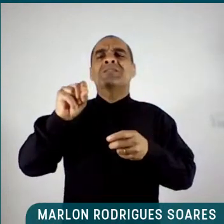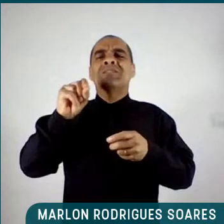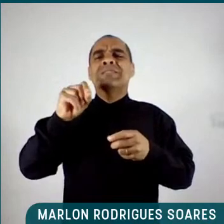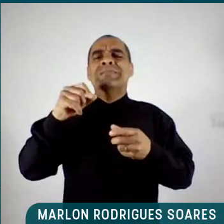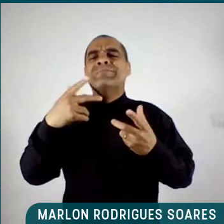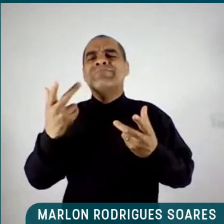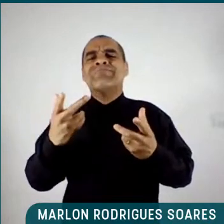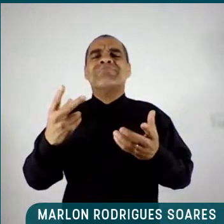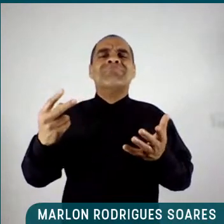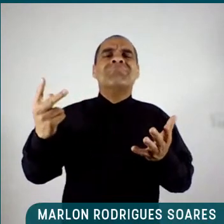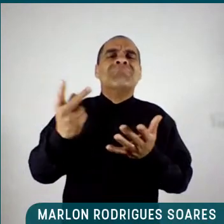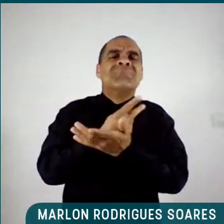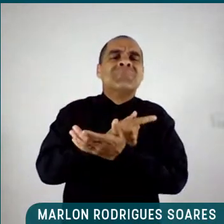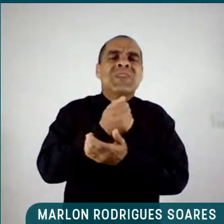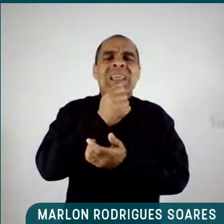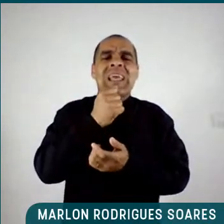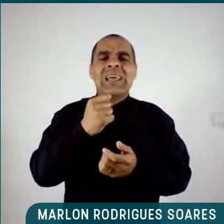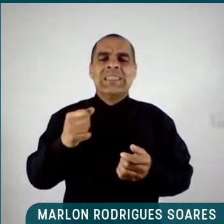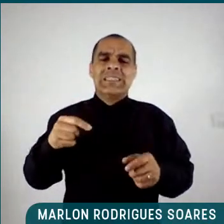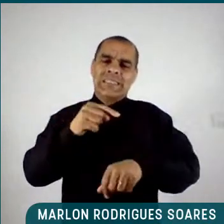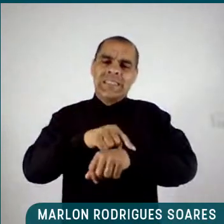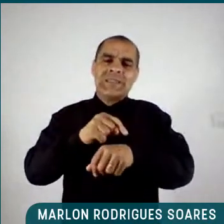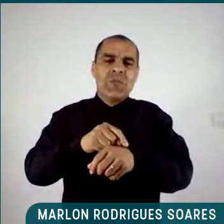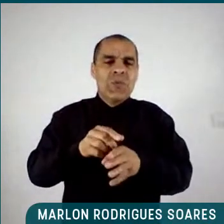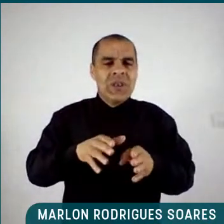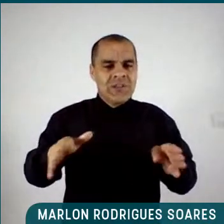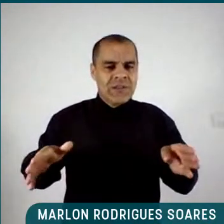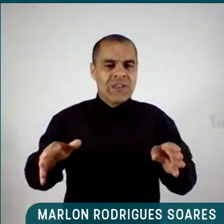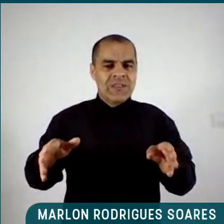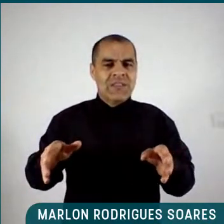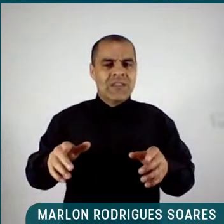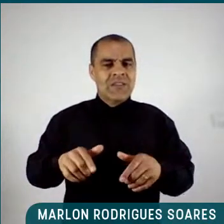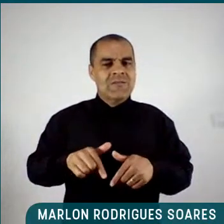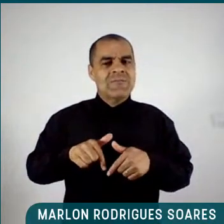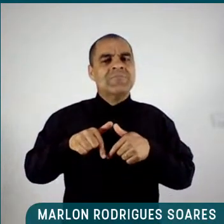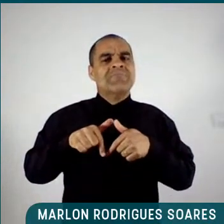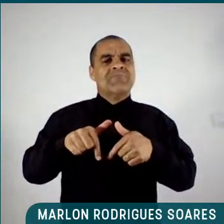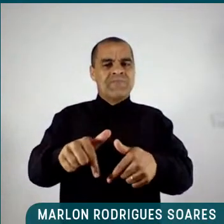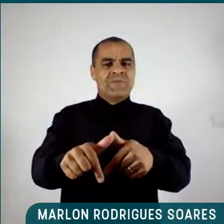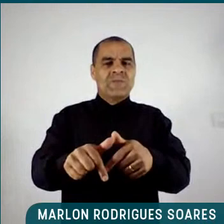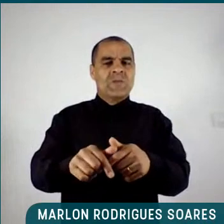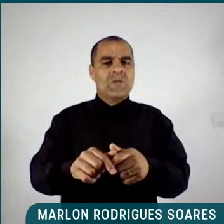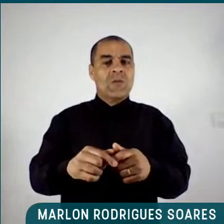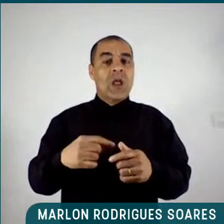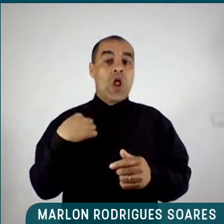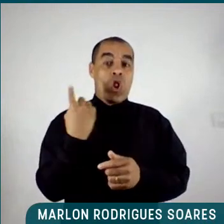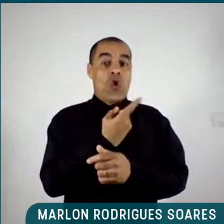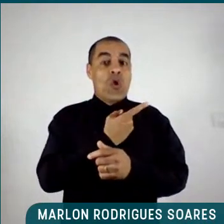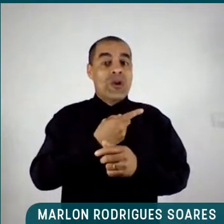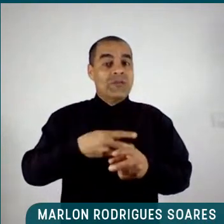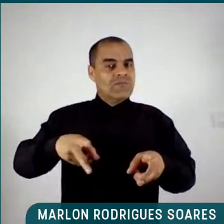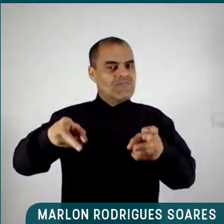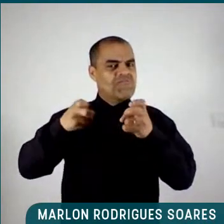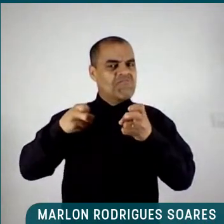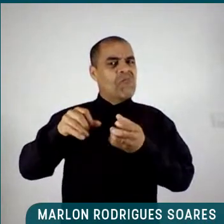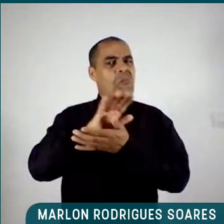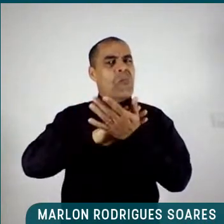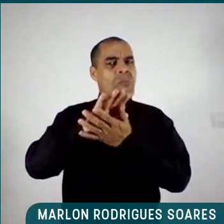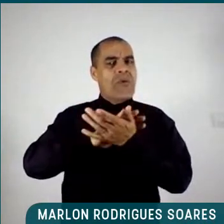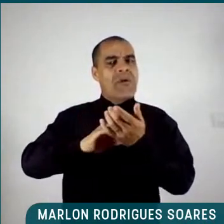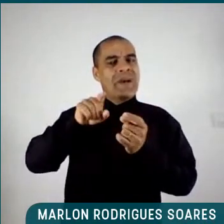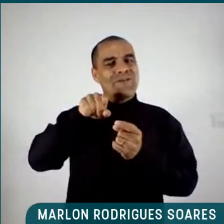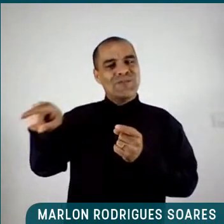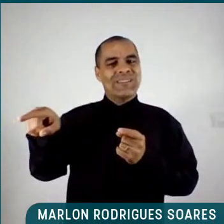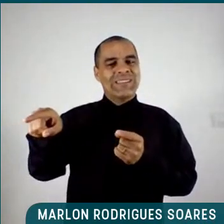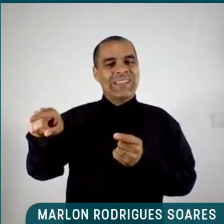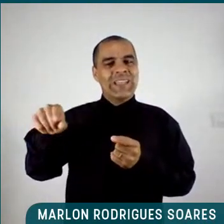efeitos desse momento que a gente está In your passando, opinion, a gente pode não what estar are the percebendo, potential mas você, effects como of the cientista pandemic? política e What is